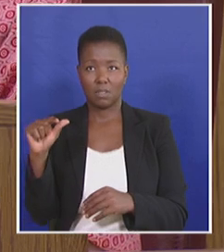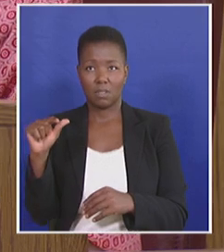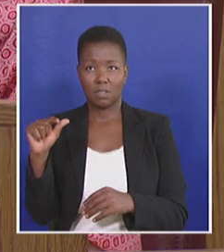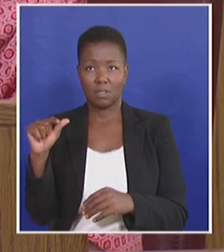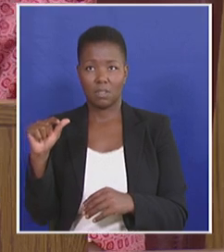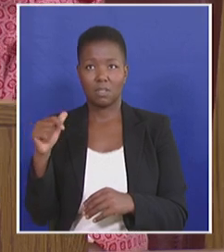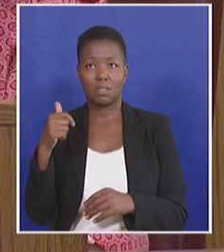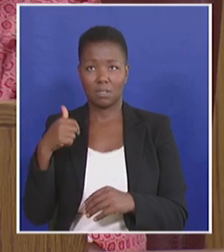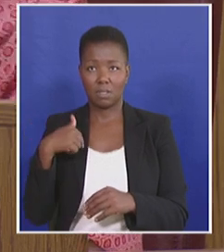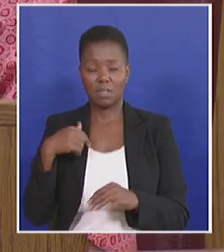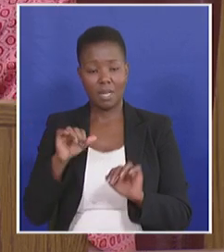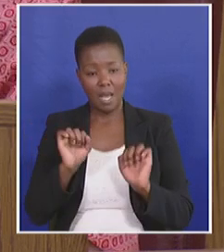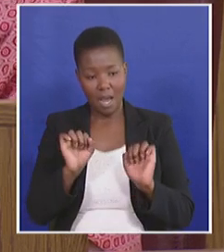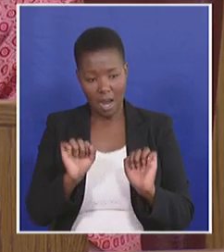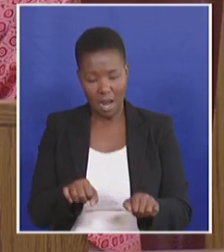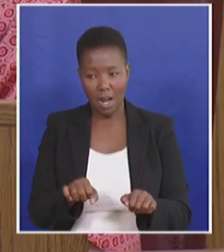supplementary because I thought